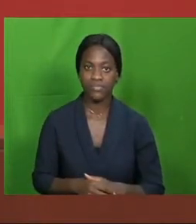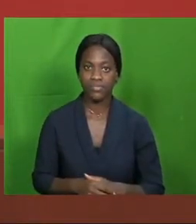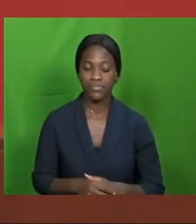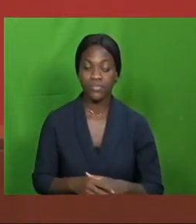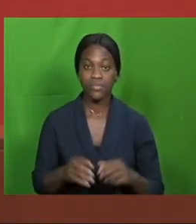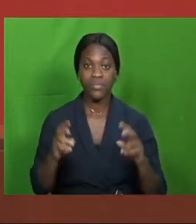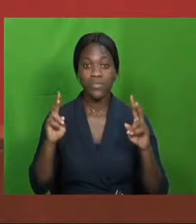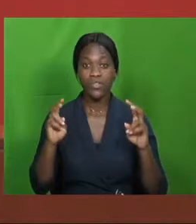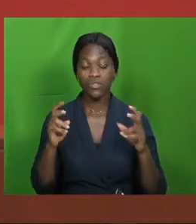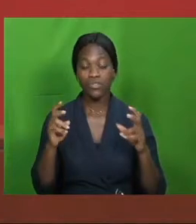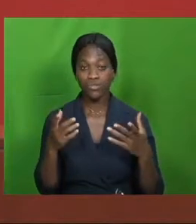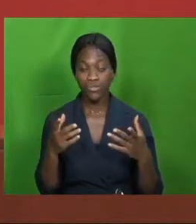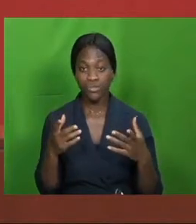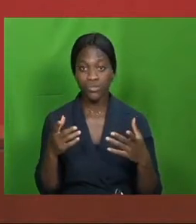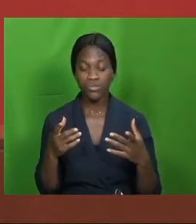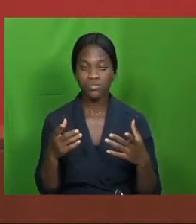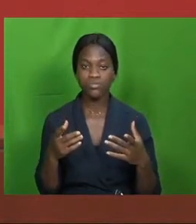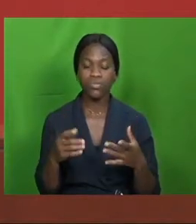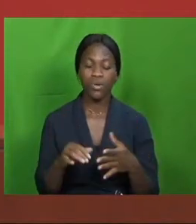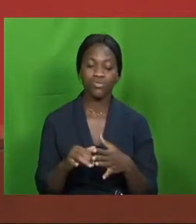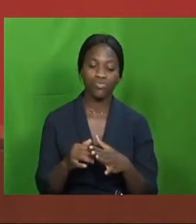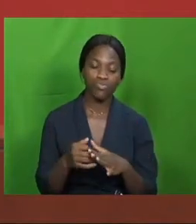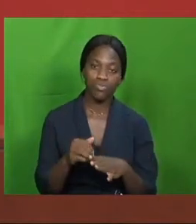of vacation of seat